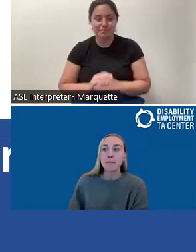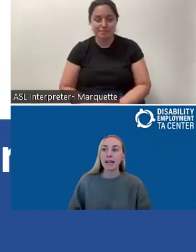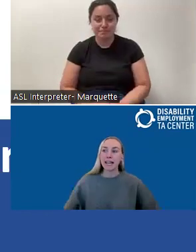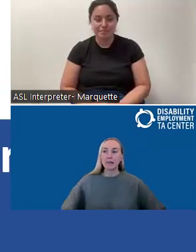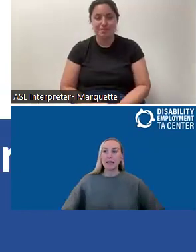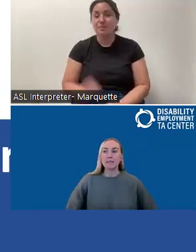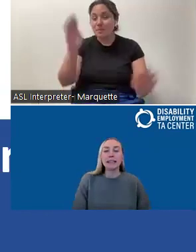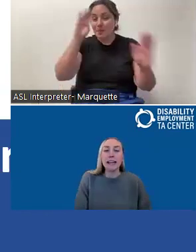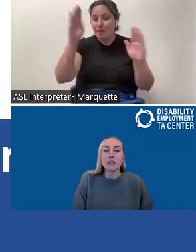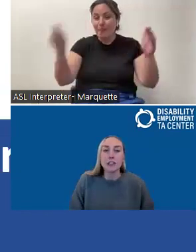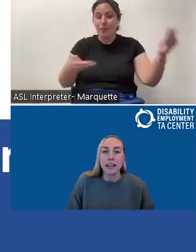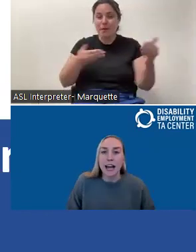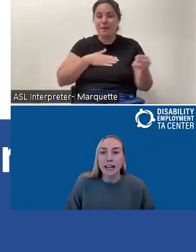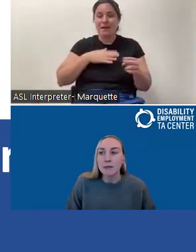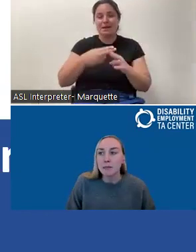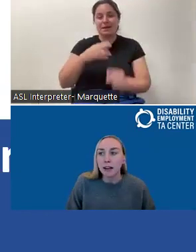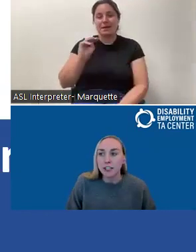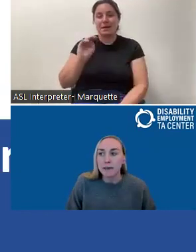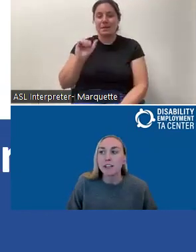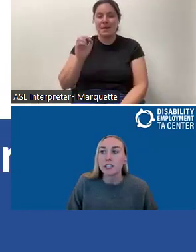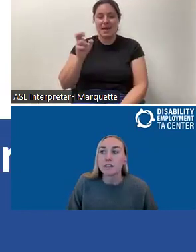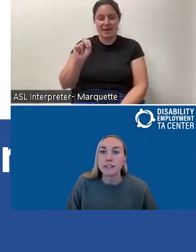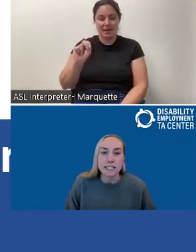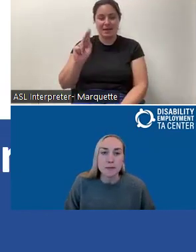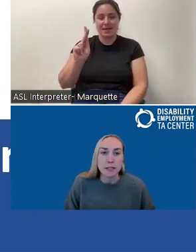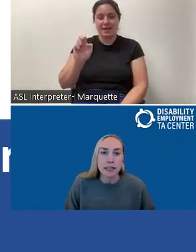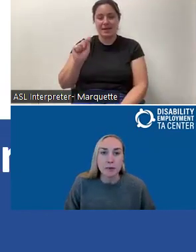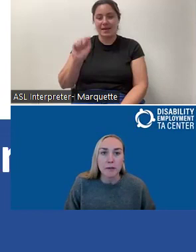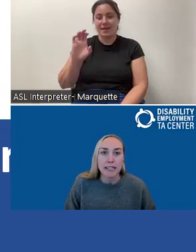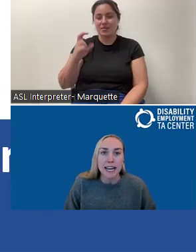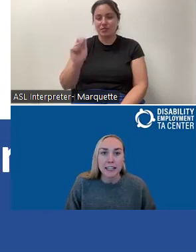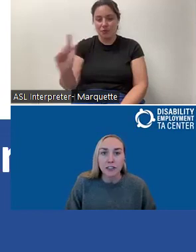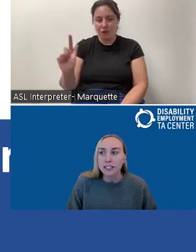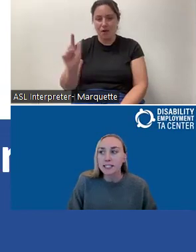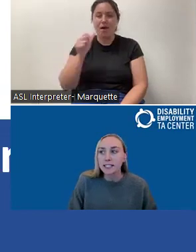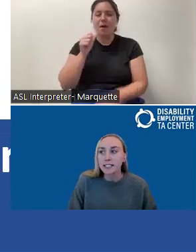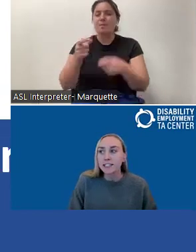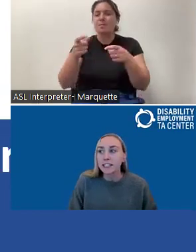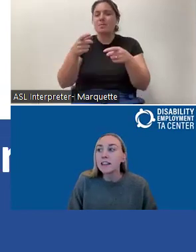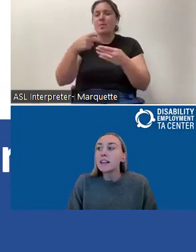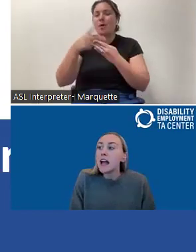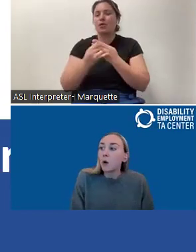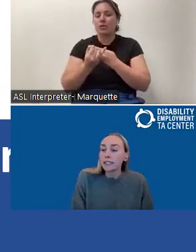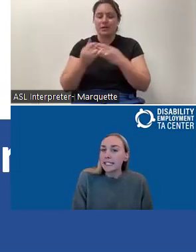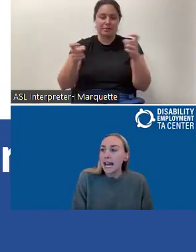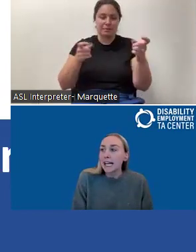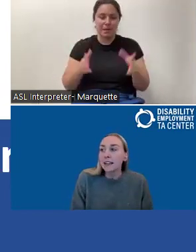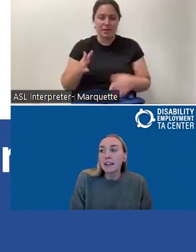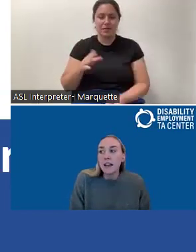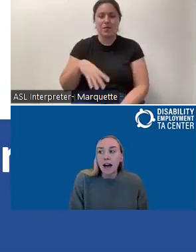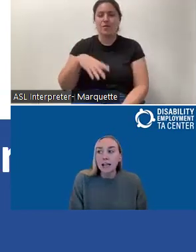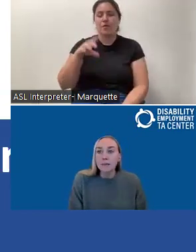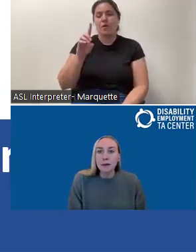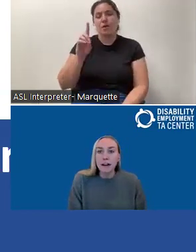Welcome. My name is Megan Ketchel, and I am the project manager for the Disability Employment Technical Assistance Center, or